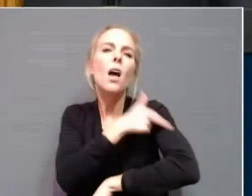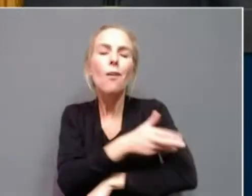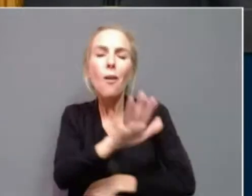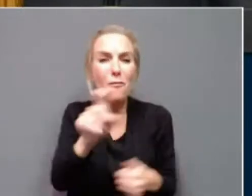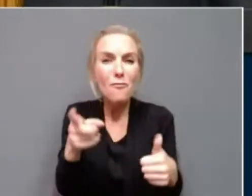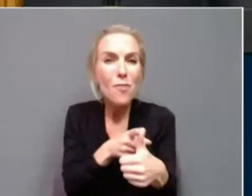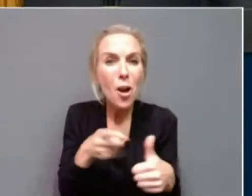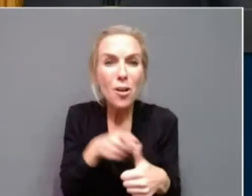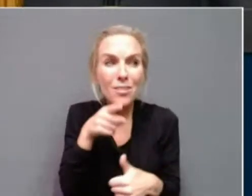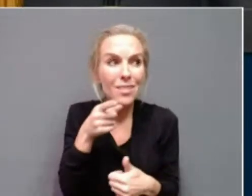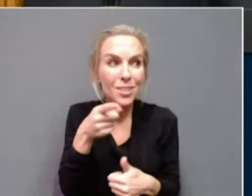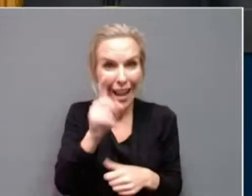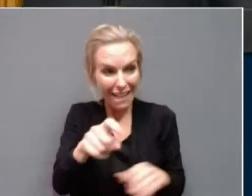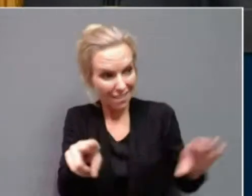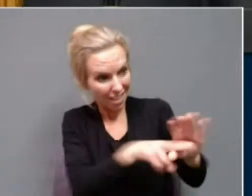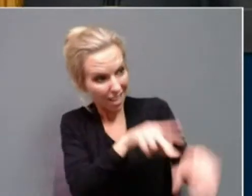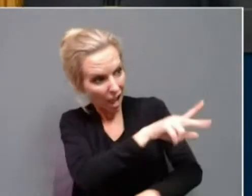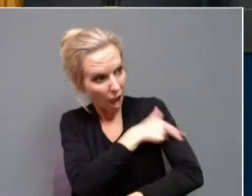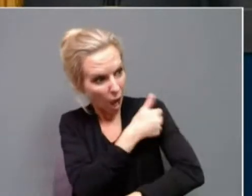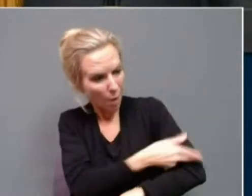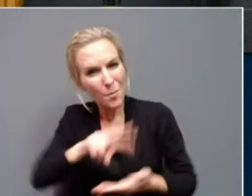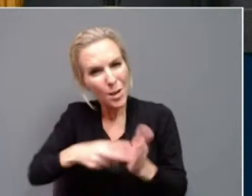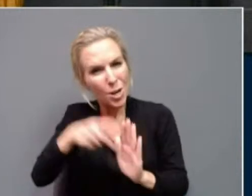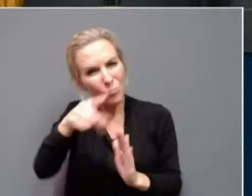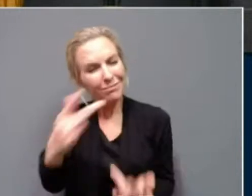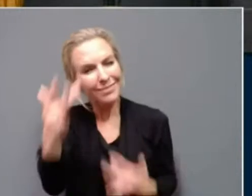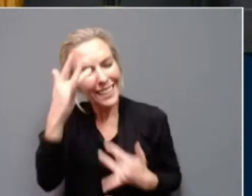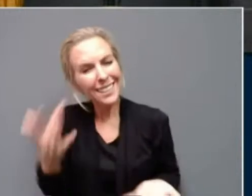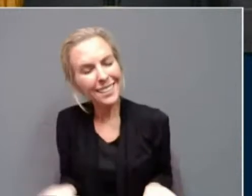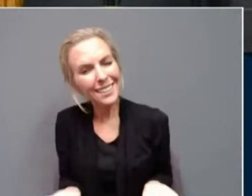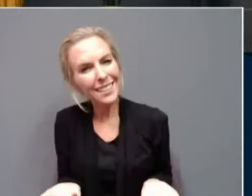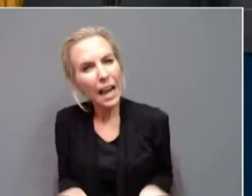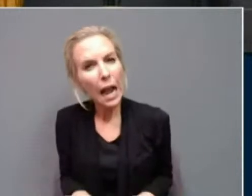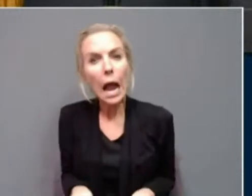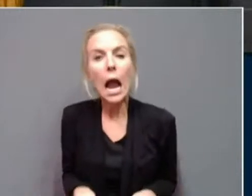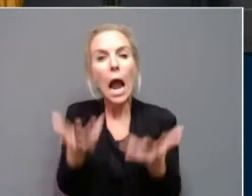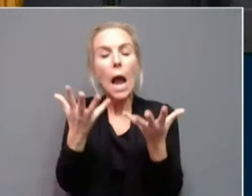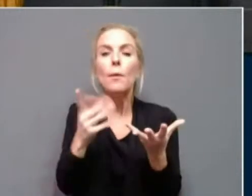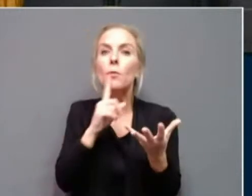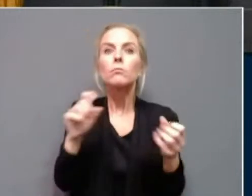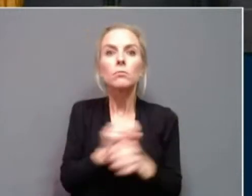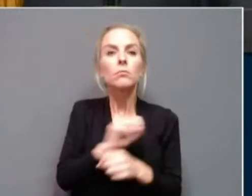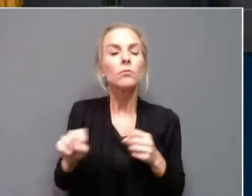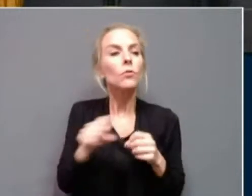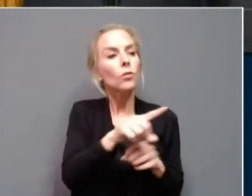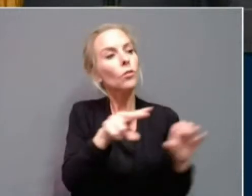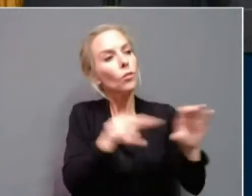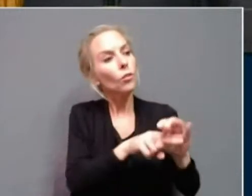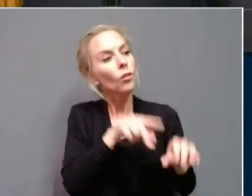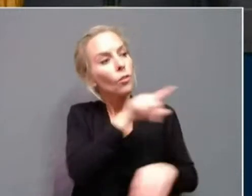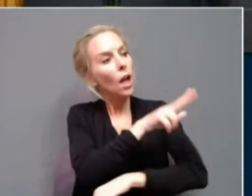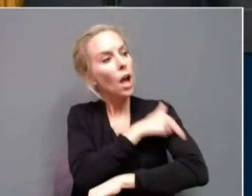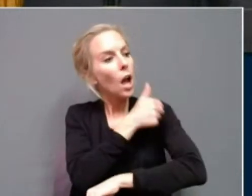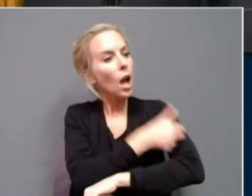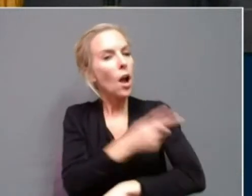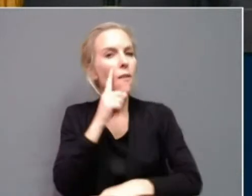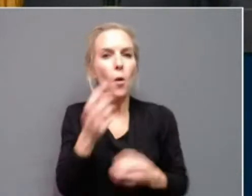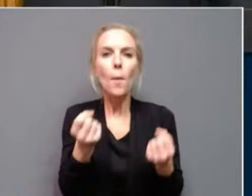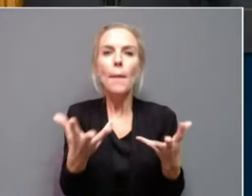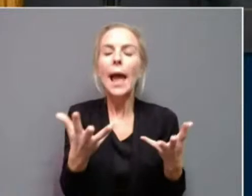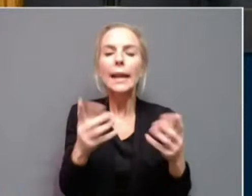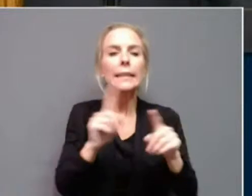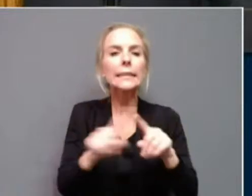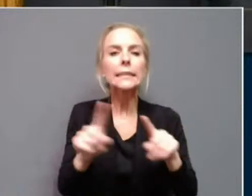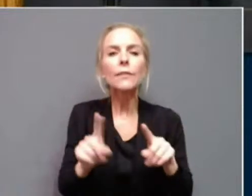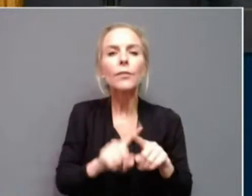pretty sick. I don't know how many people have been actually in the hospital for days at a time for different things in their life, but it's a